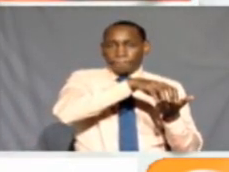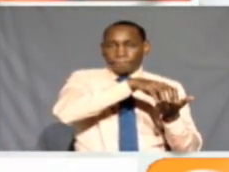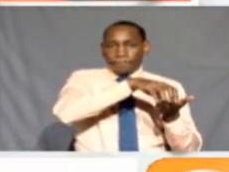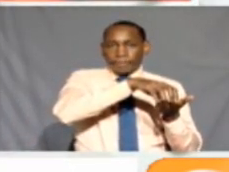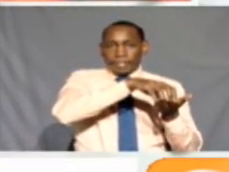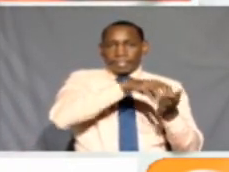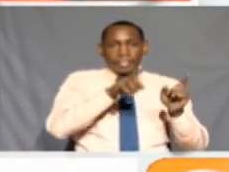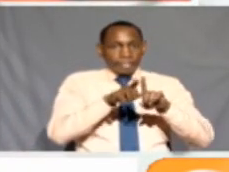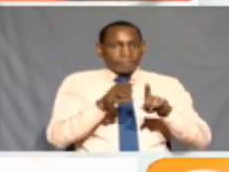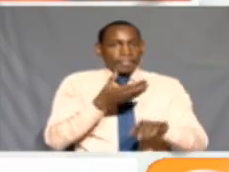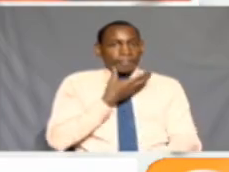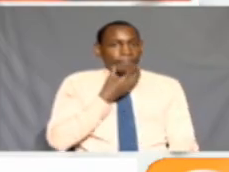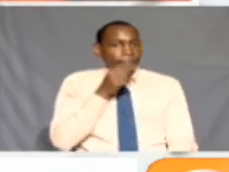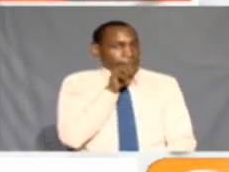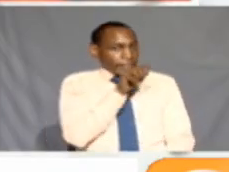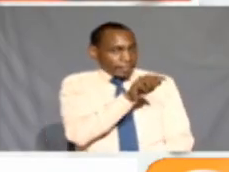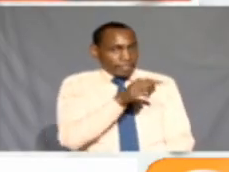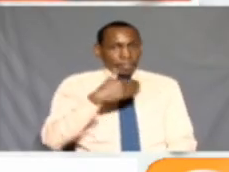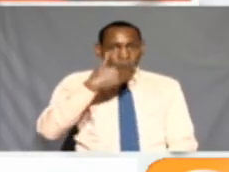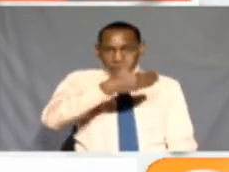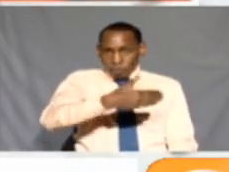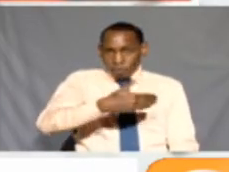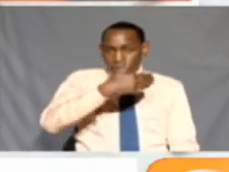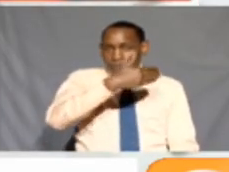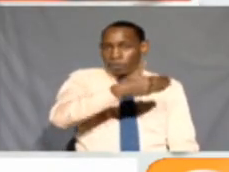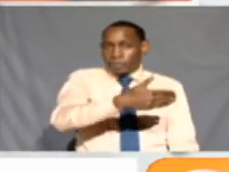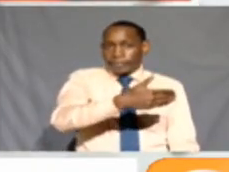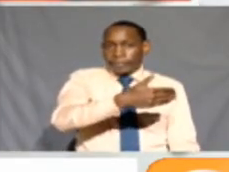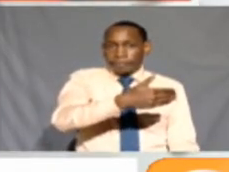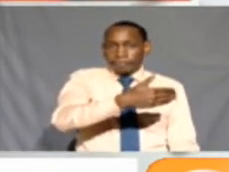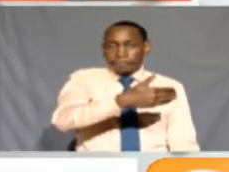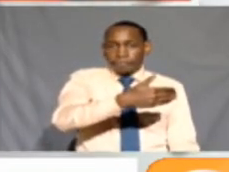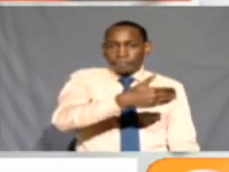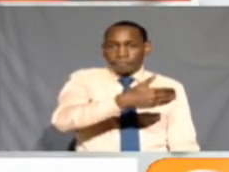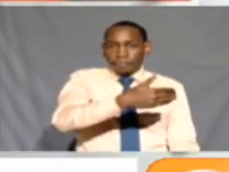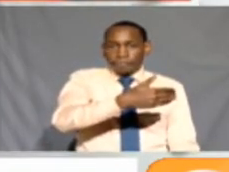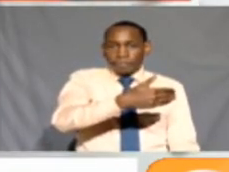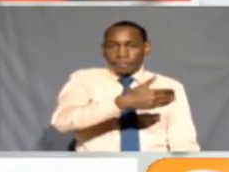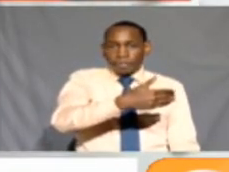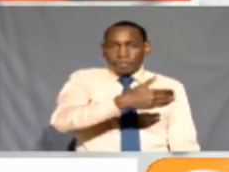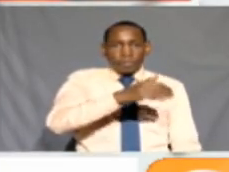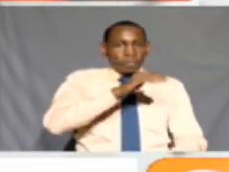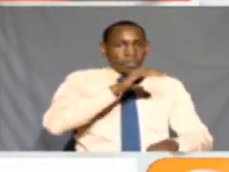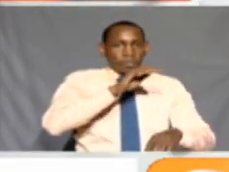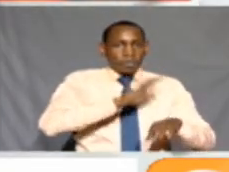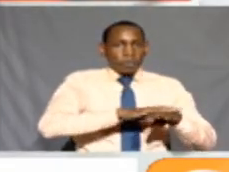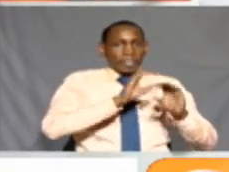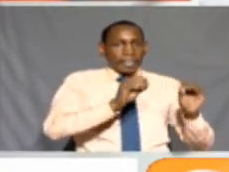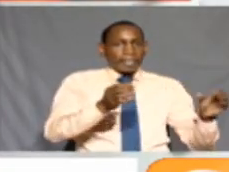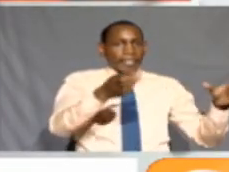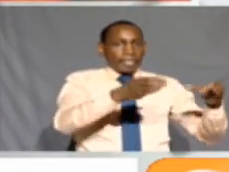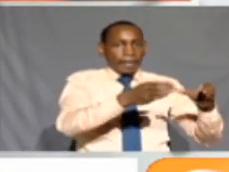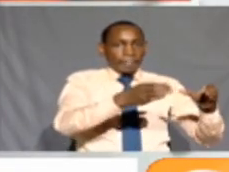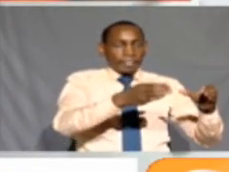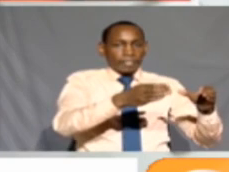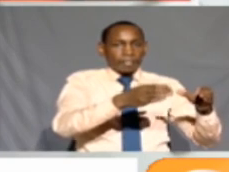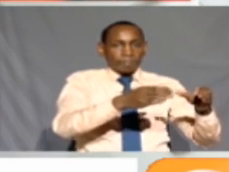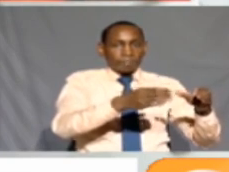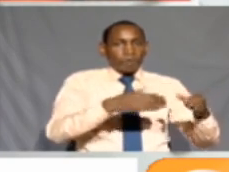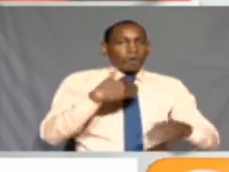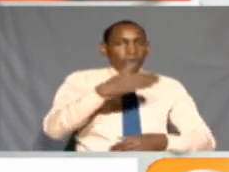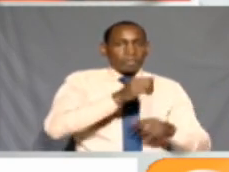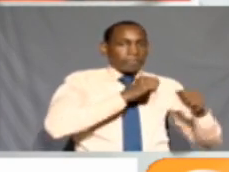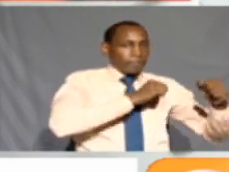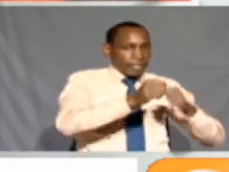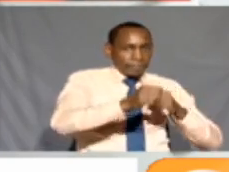he actually tended to be with always the wrong company, because it was all about fights. It was